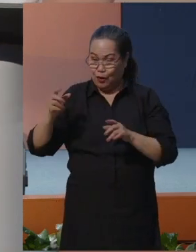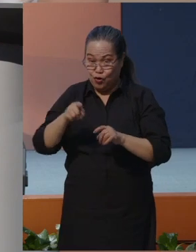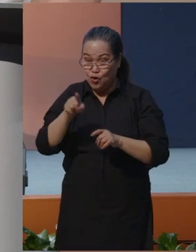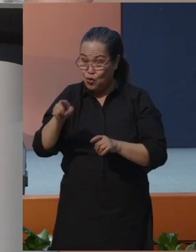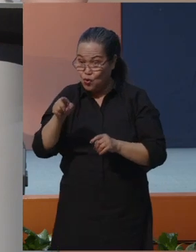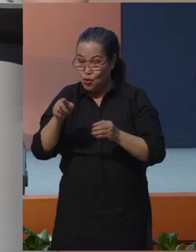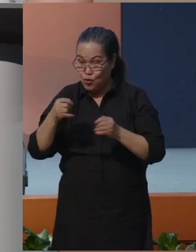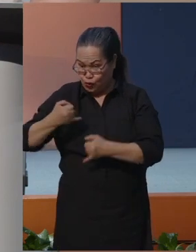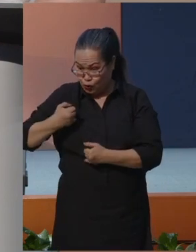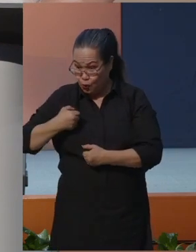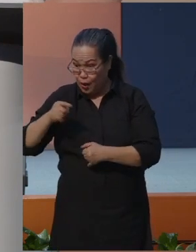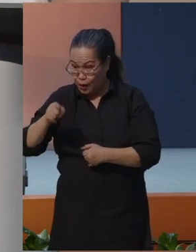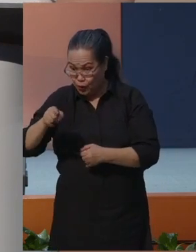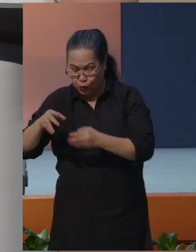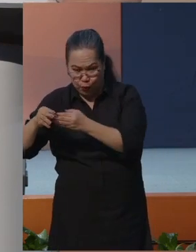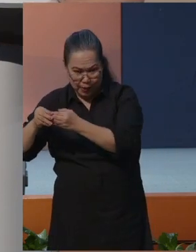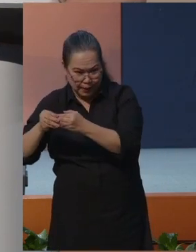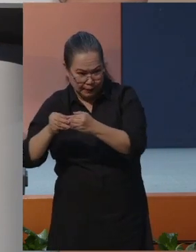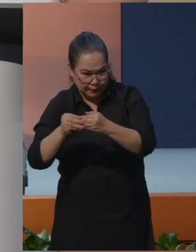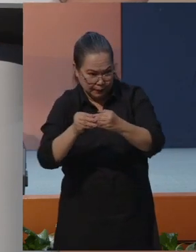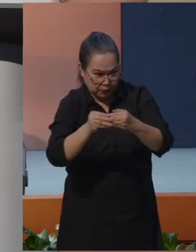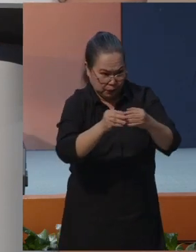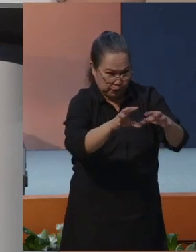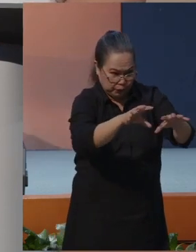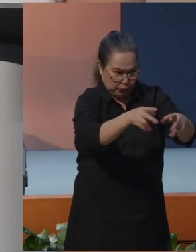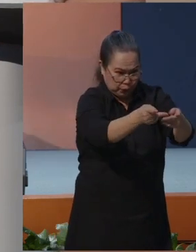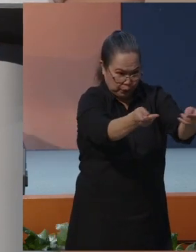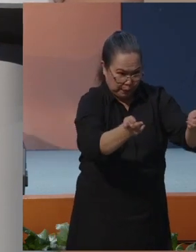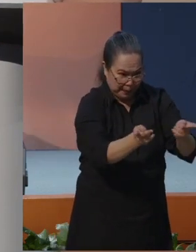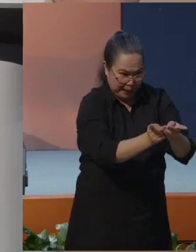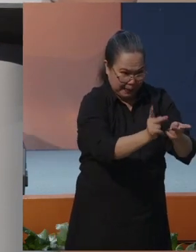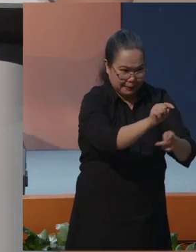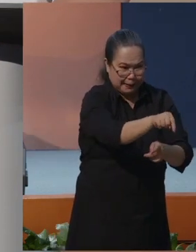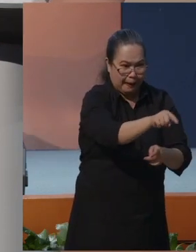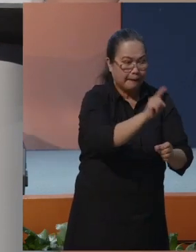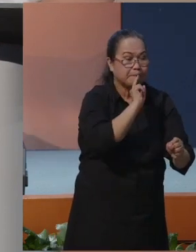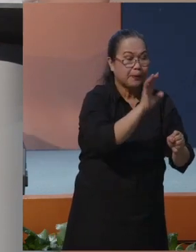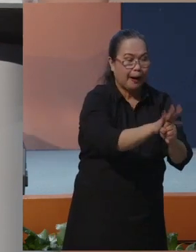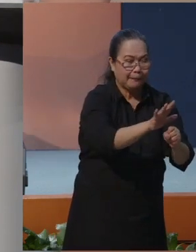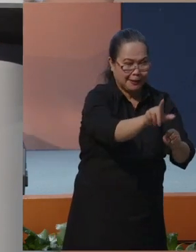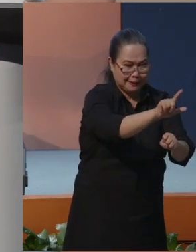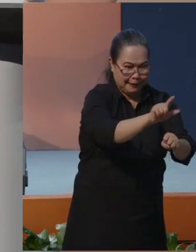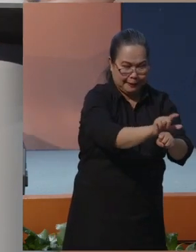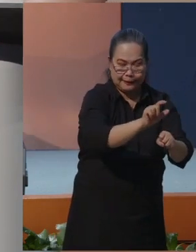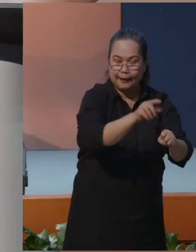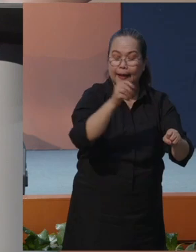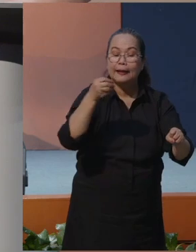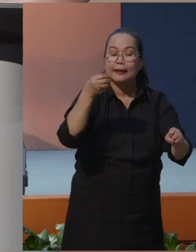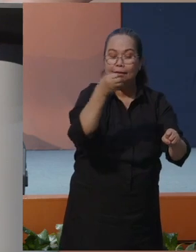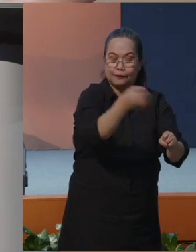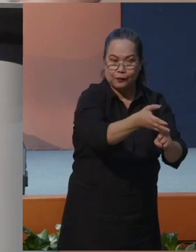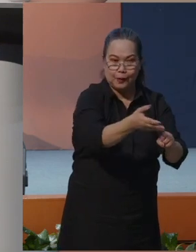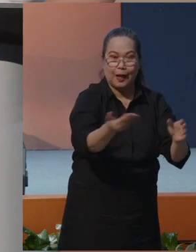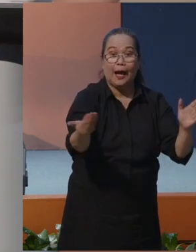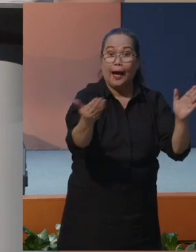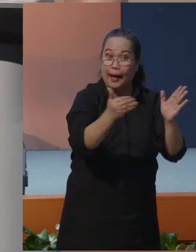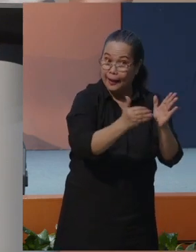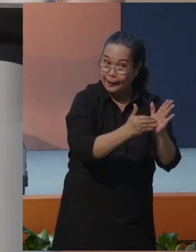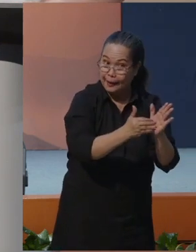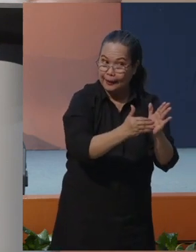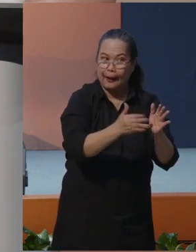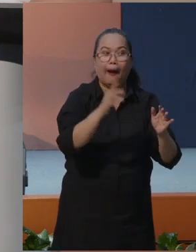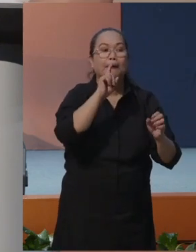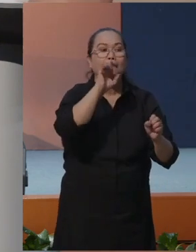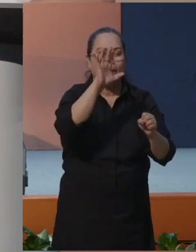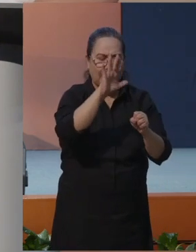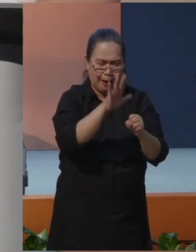to give them. I will be with you. Sa Joshua chapter 1 verse 5, inulit ang pangakong